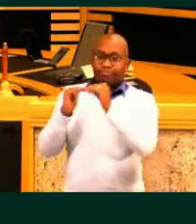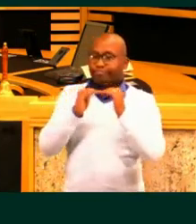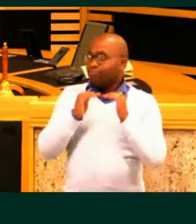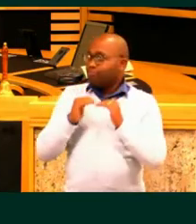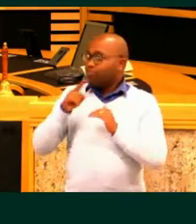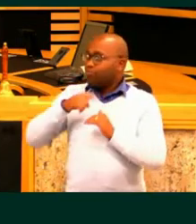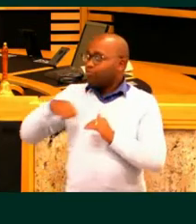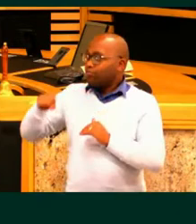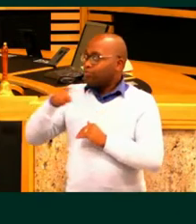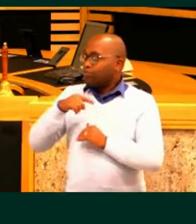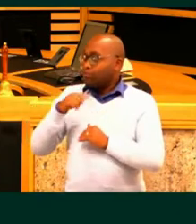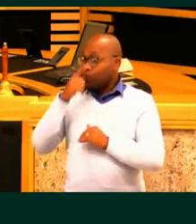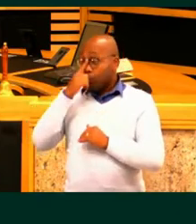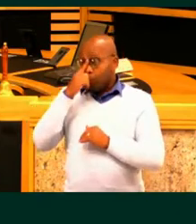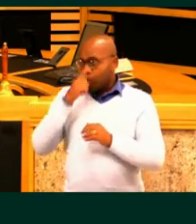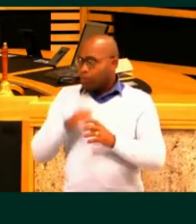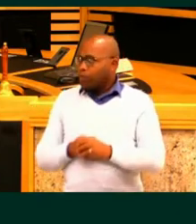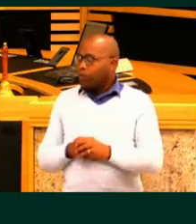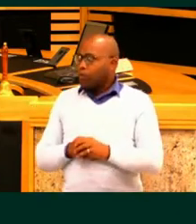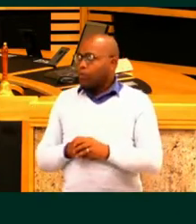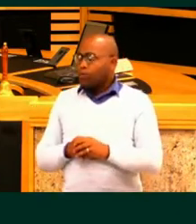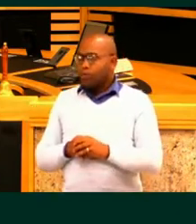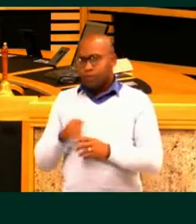1994 of the